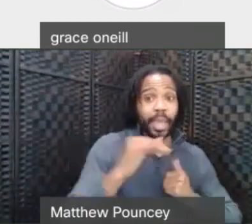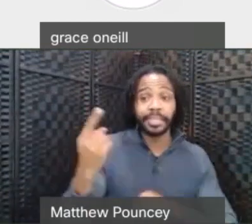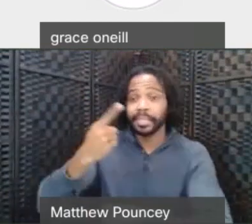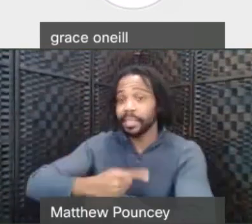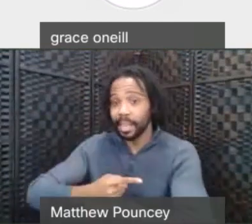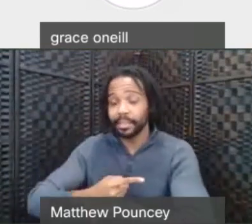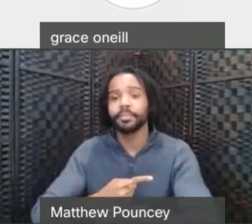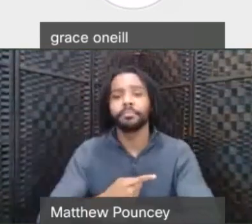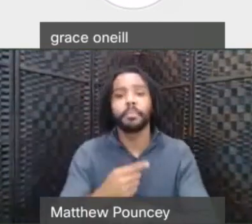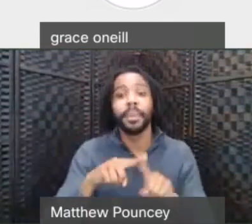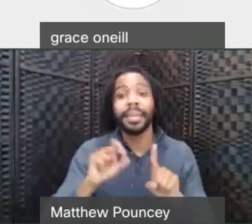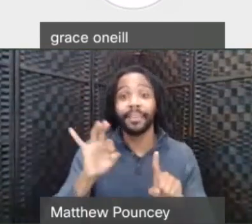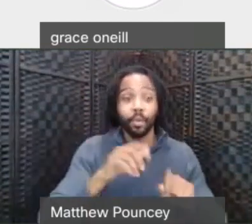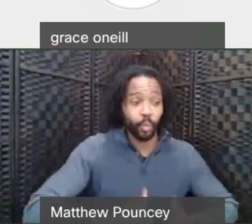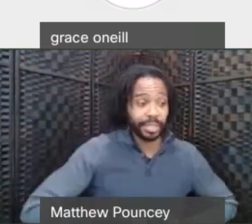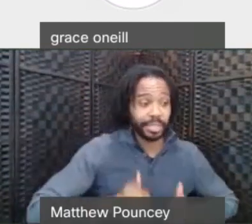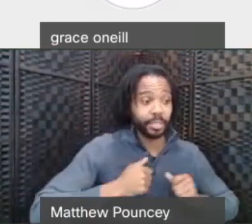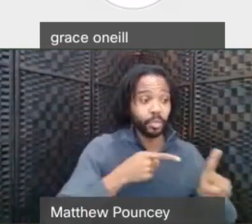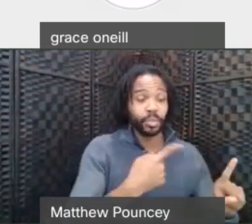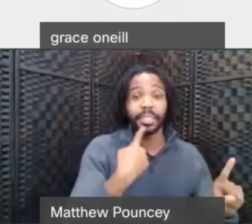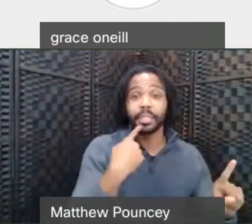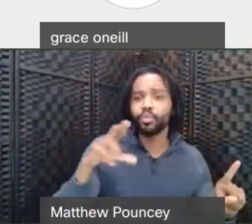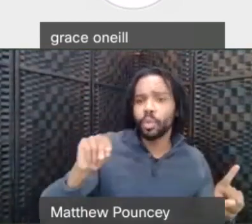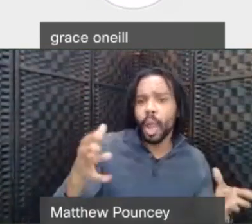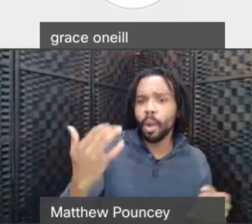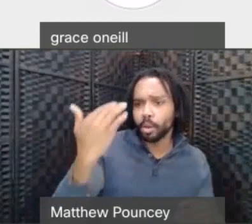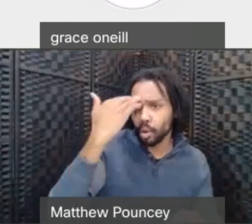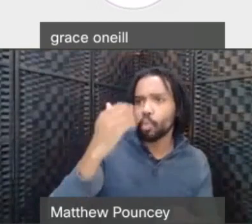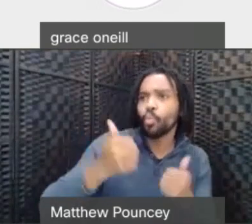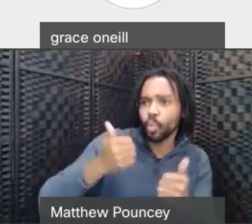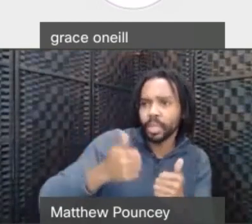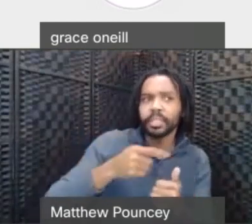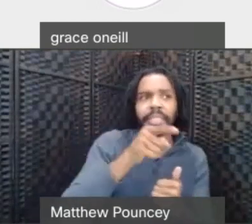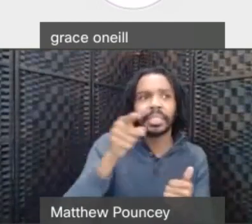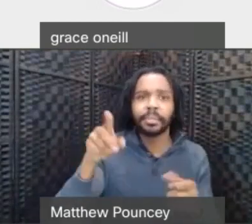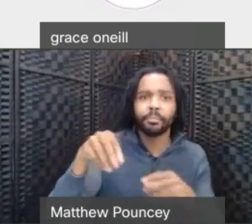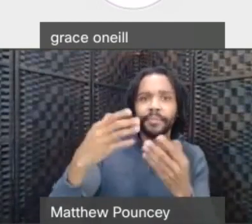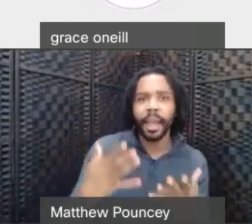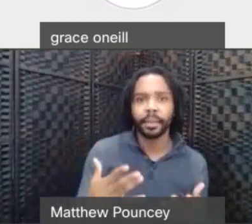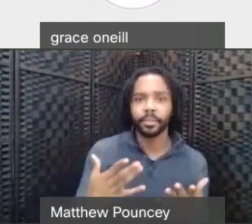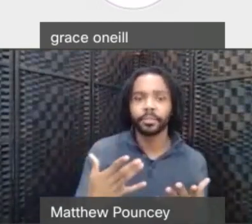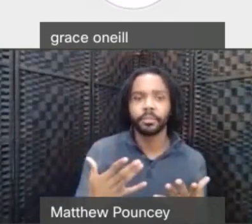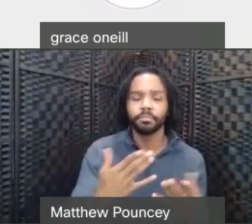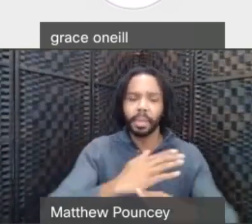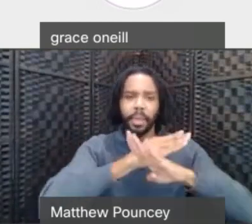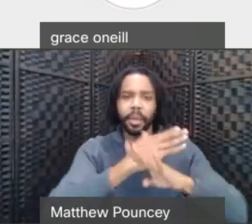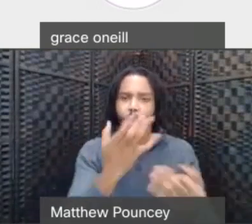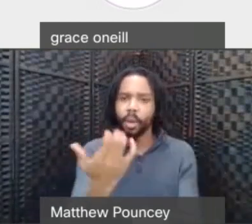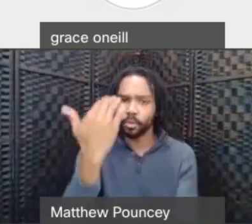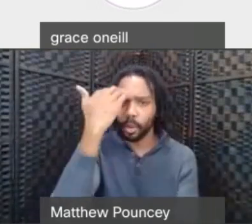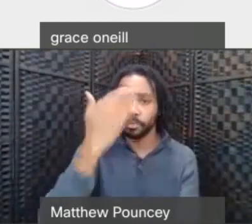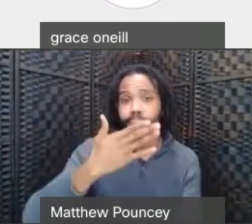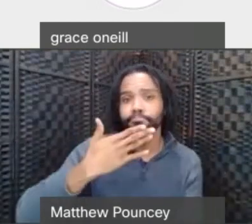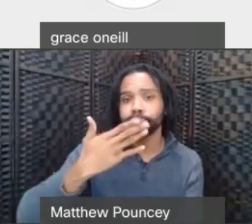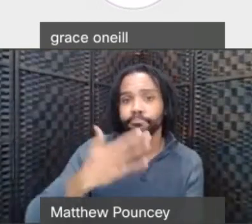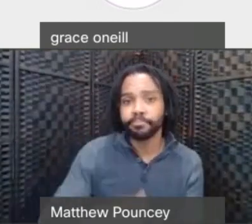are saying no, I would like to know exactly which providers are becoming a barrier. Thank you.